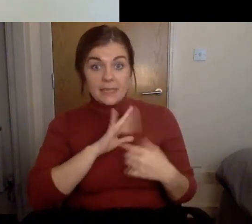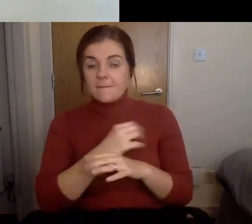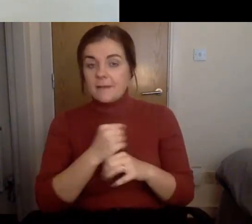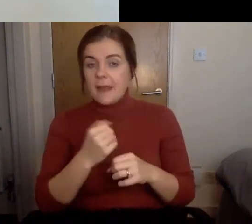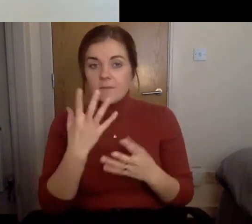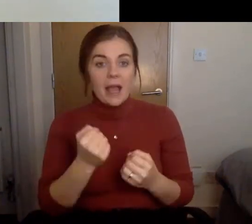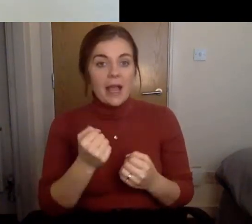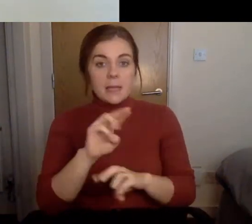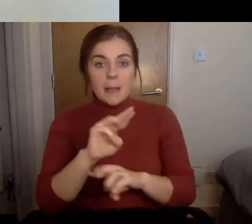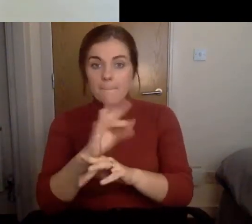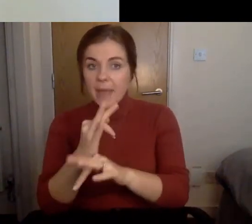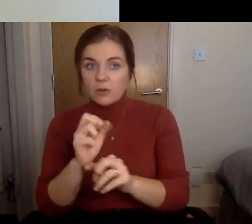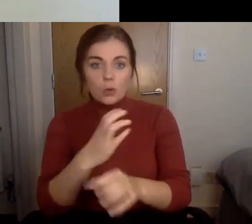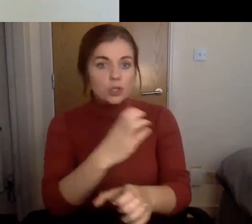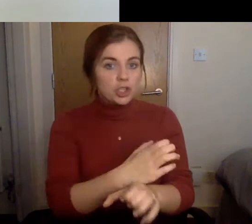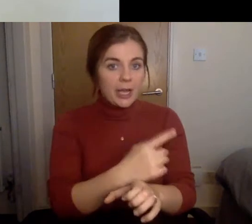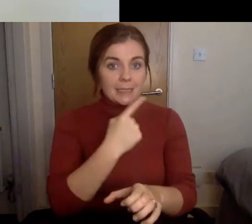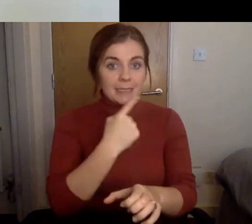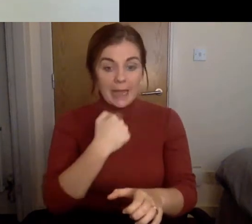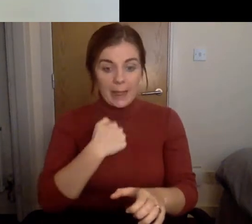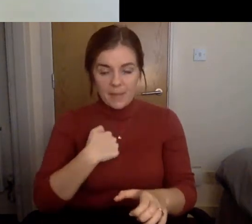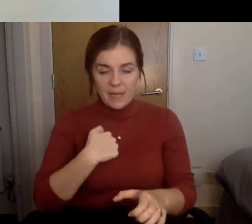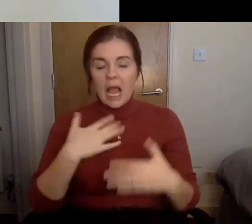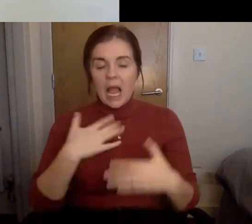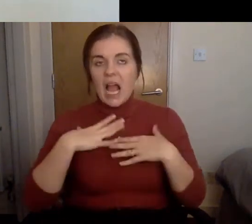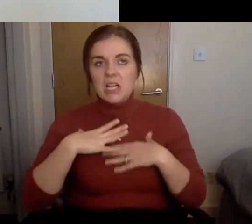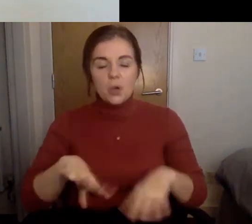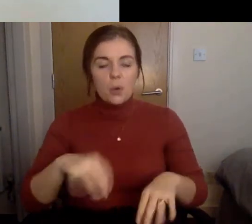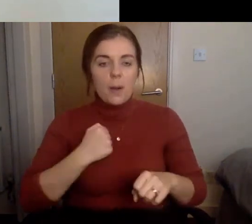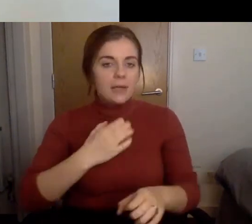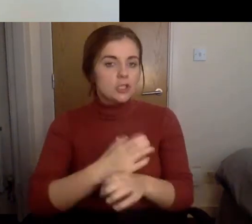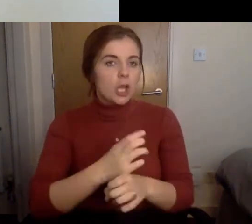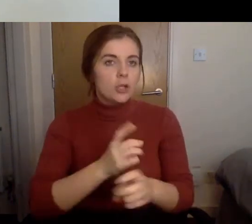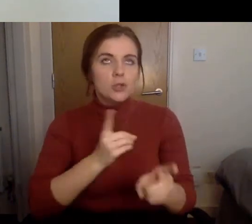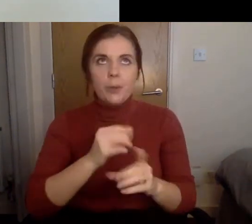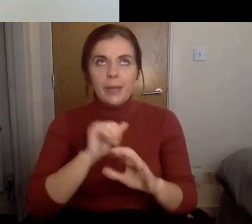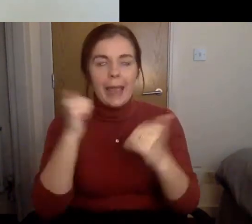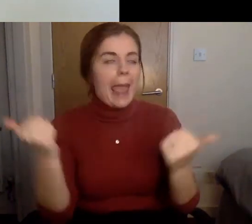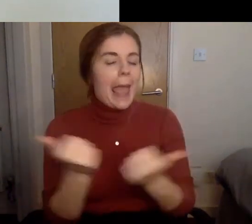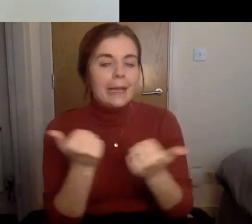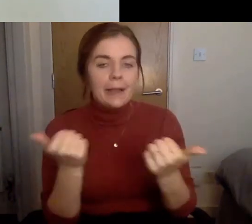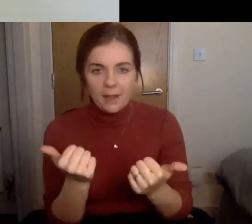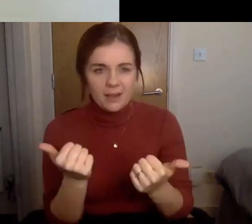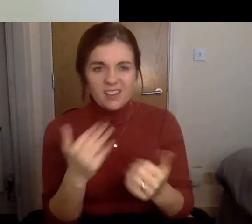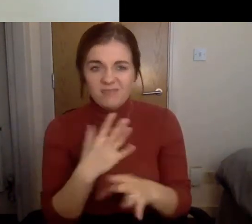a child come to me and say, I don't want them doing anything.